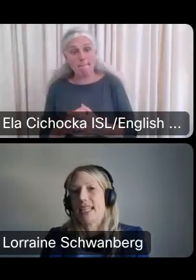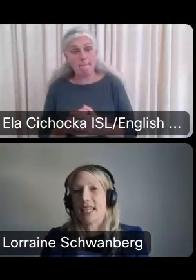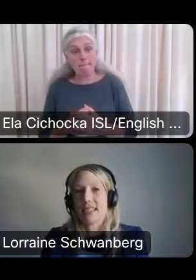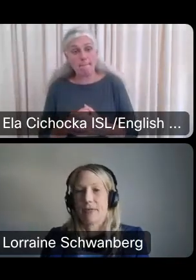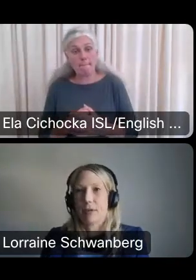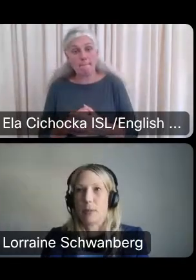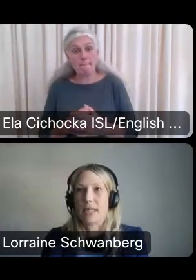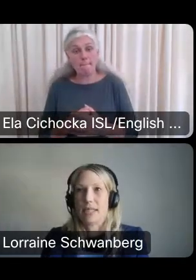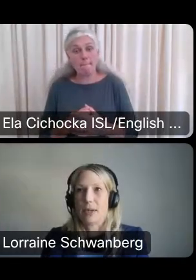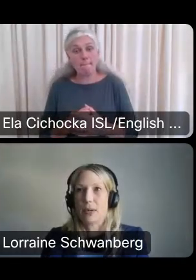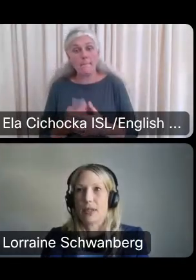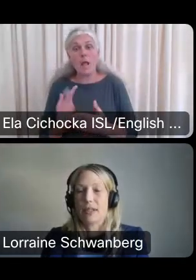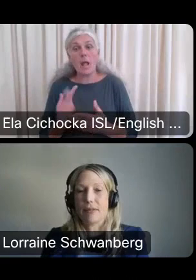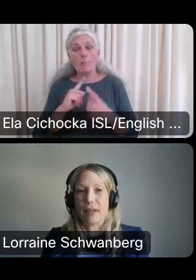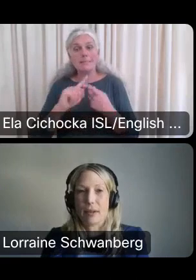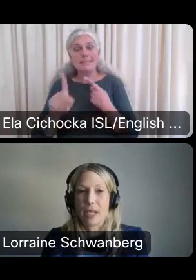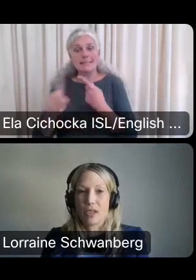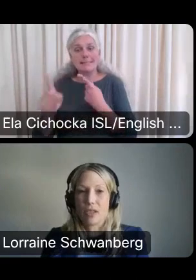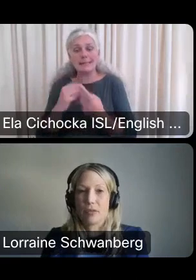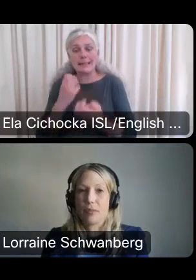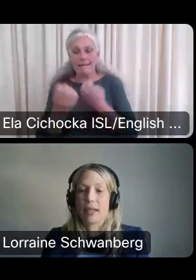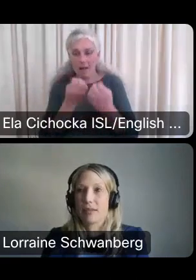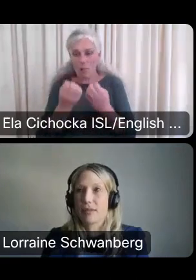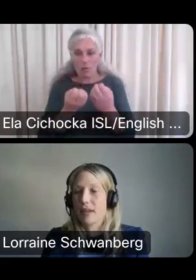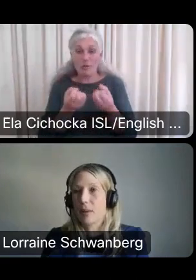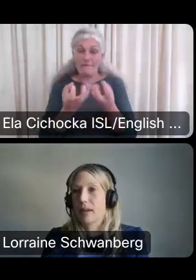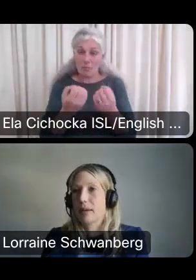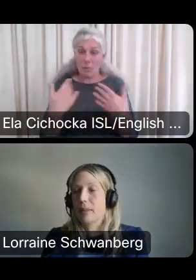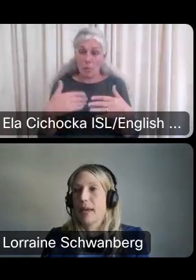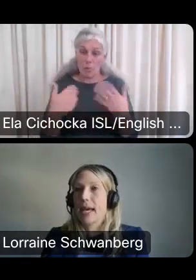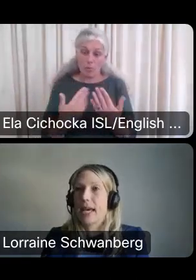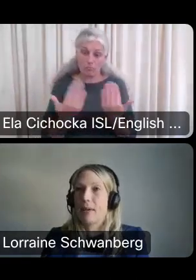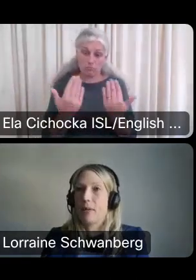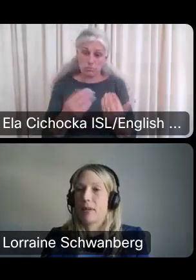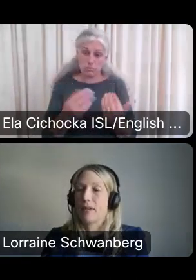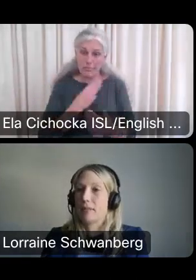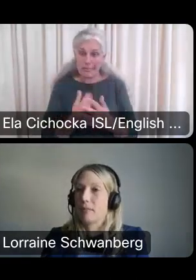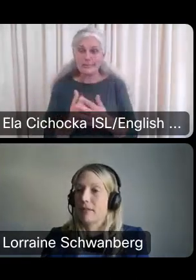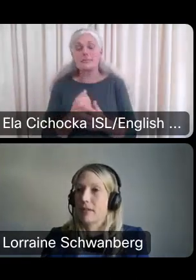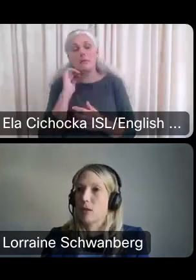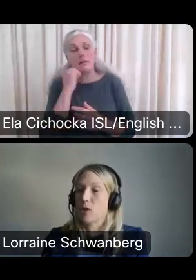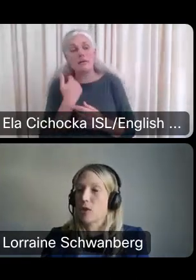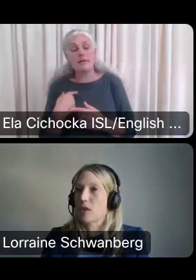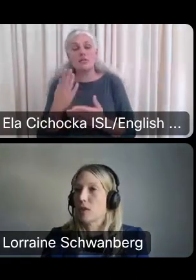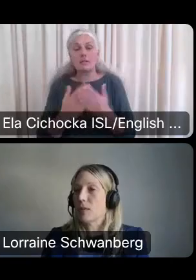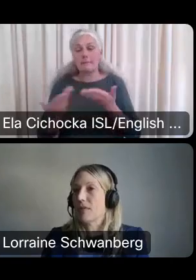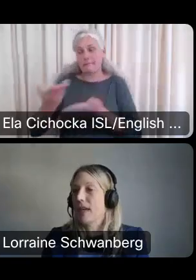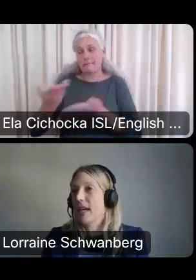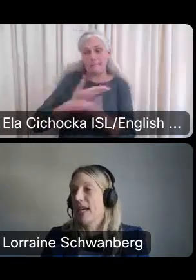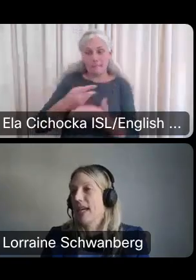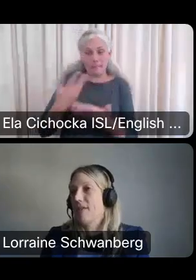And as ever, we'll be sending you out an evaluation. Your feedback is very welcome. We've had a bit of a discussion in terms